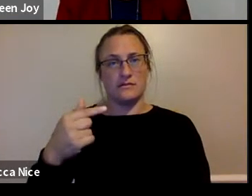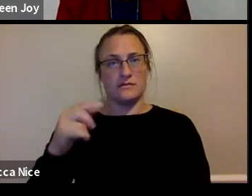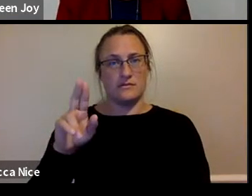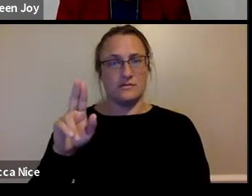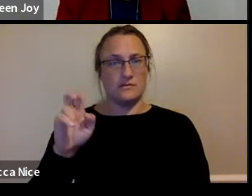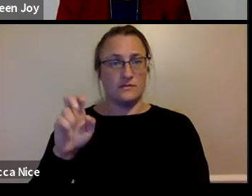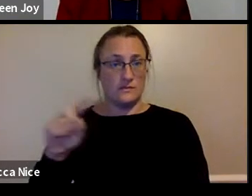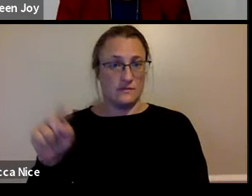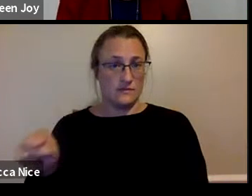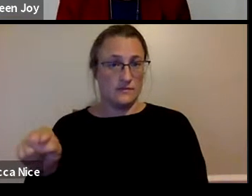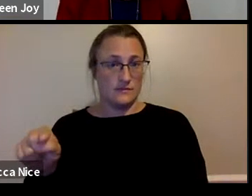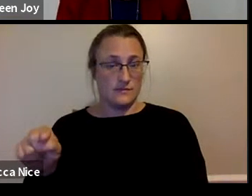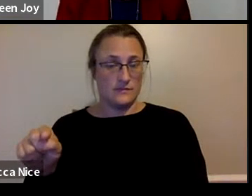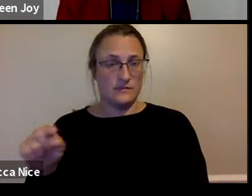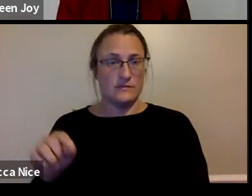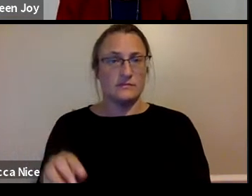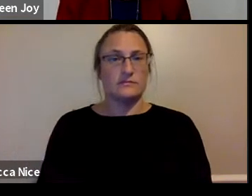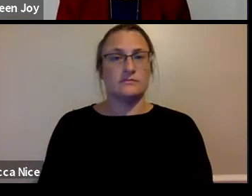Rodriguez.